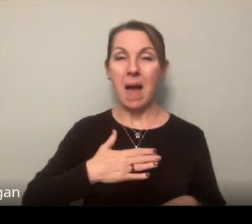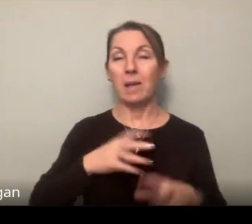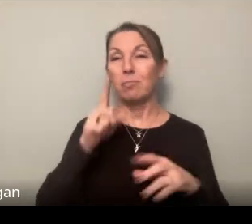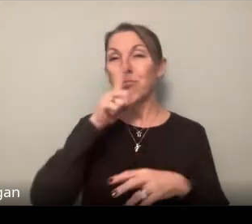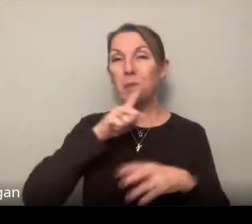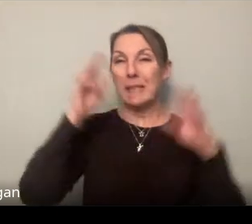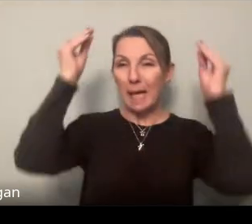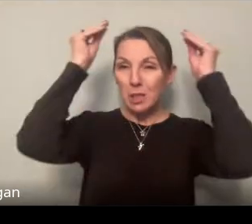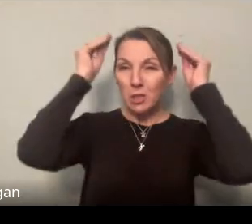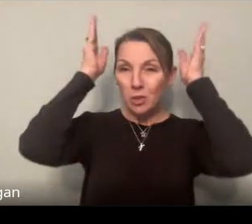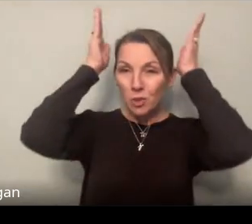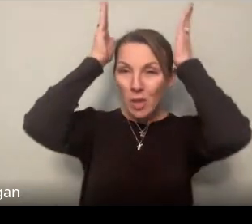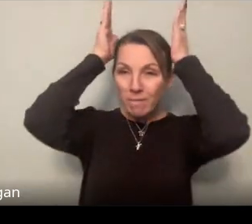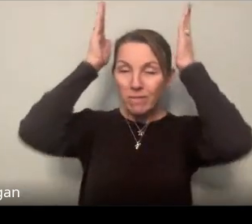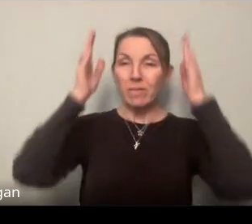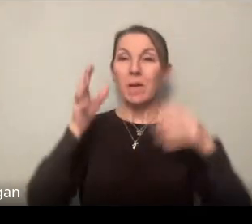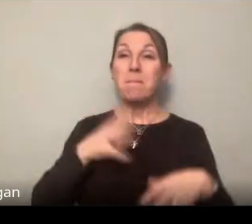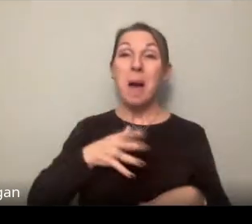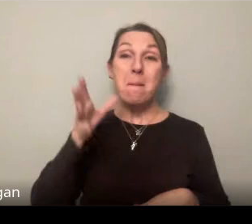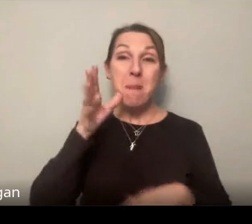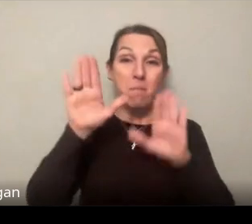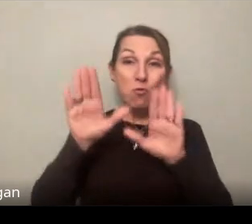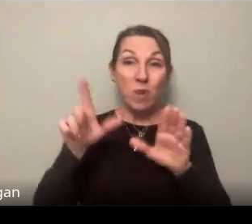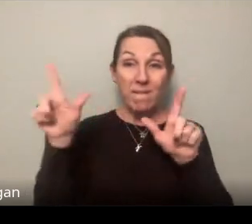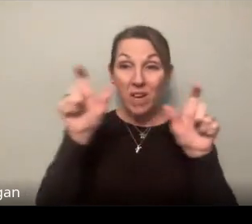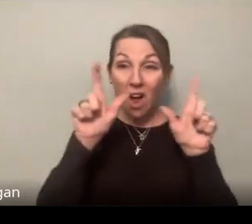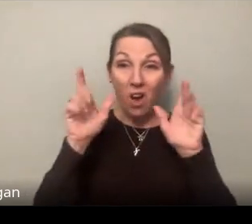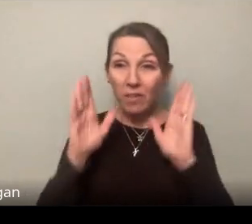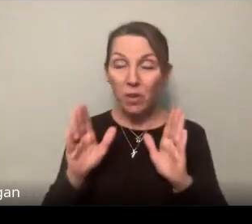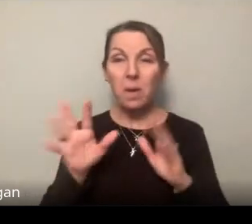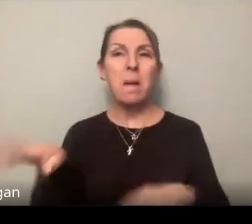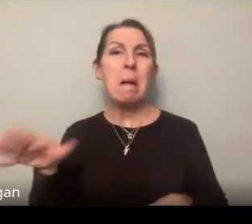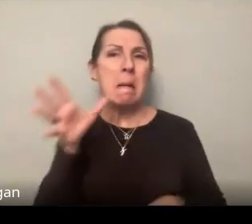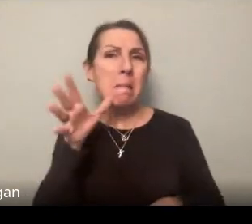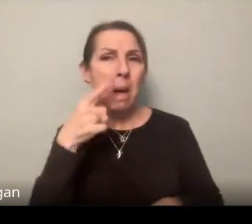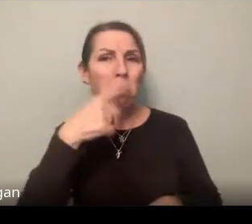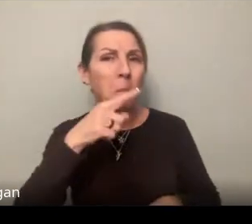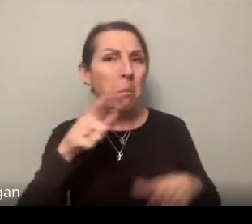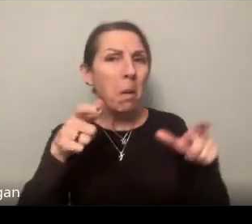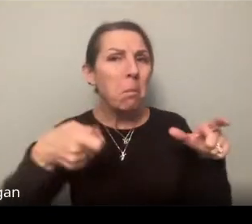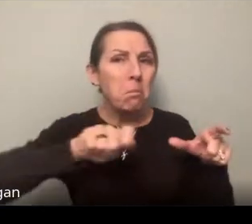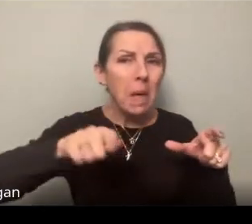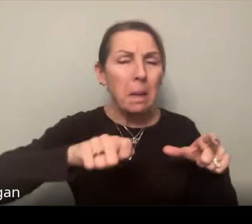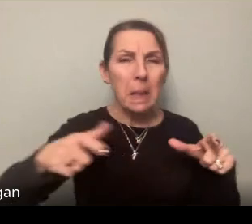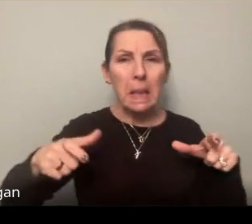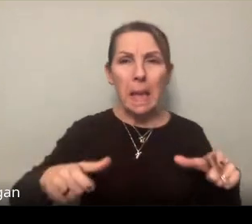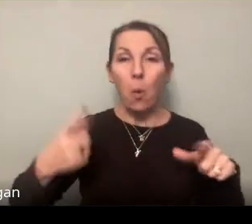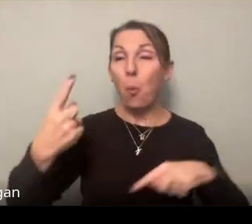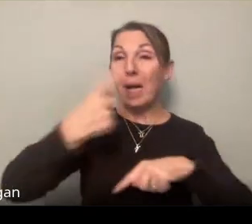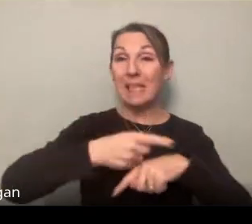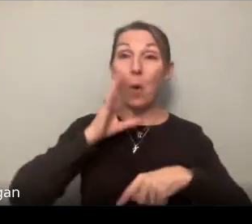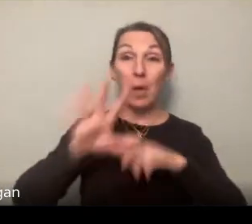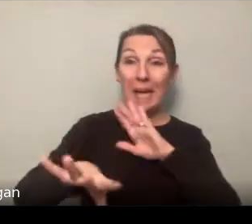like, Mom, but my mom is a great photographer. And so I'm like, Mom, get my plate together, please. Because one day I'm going to get